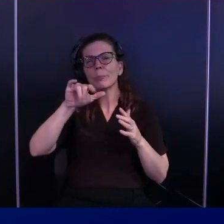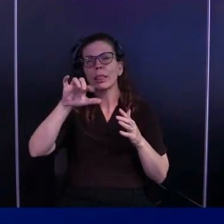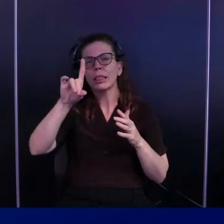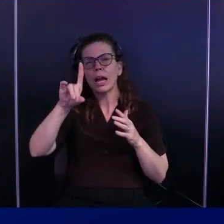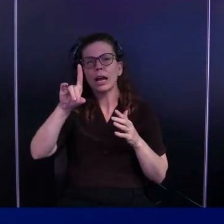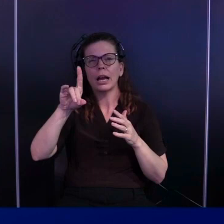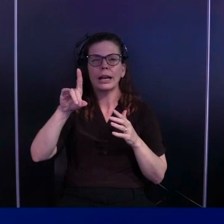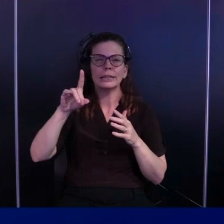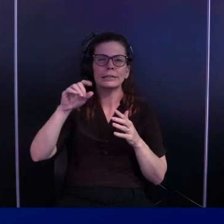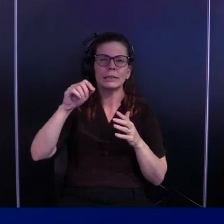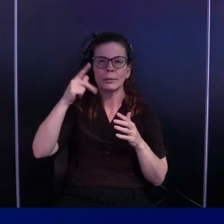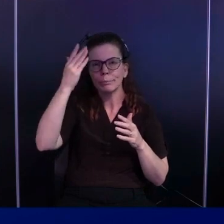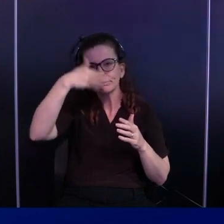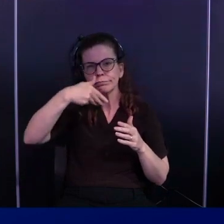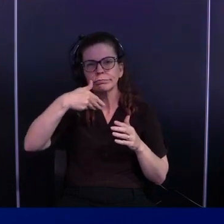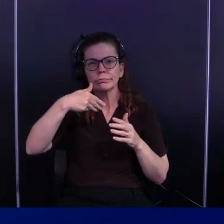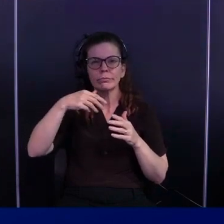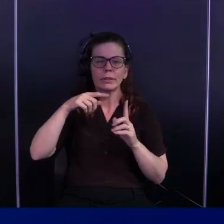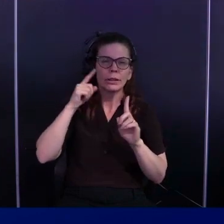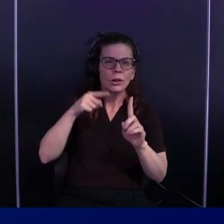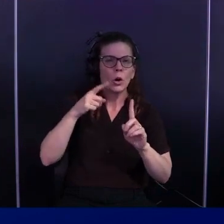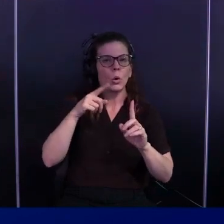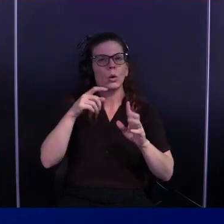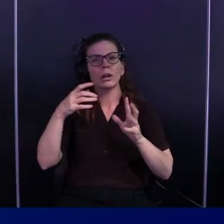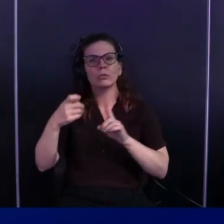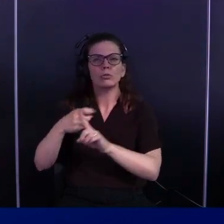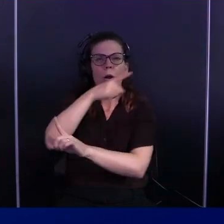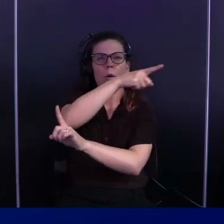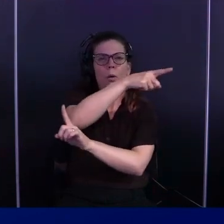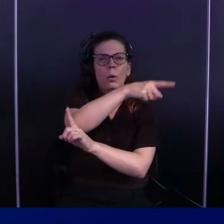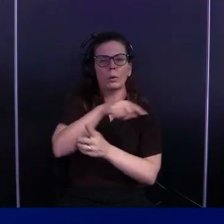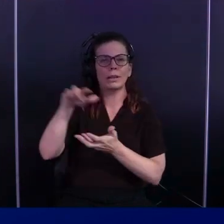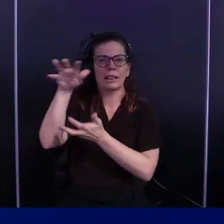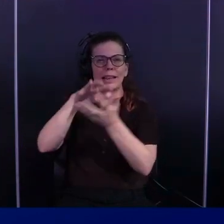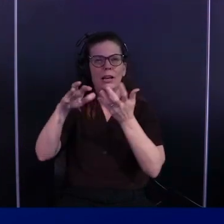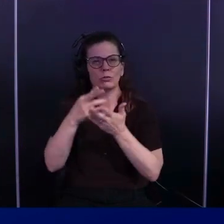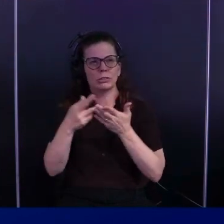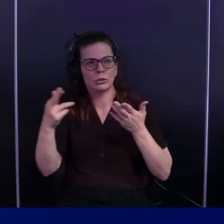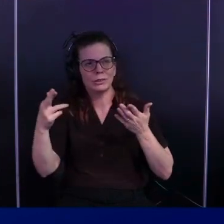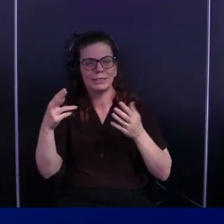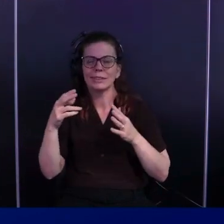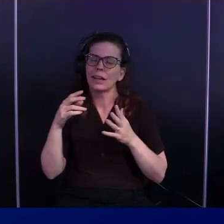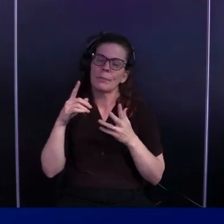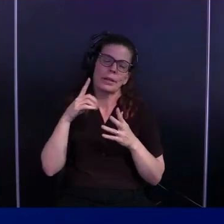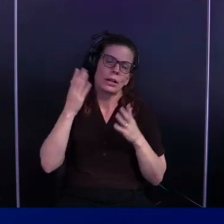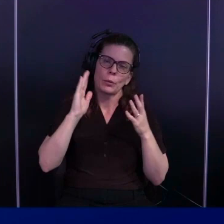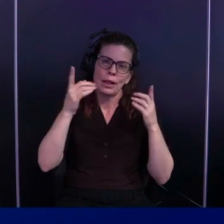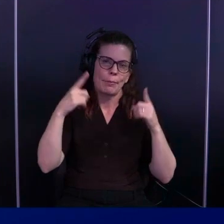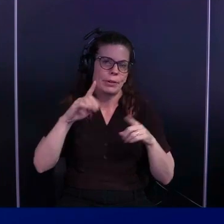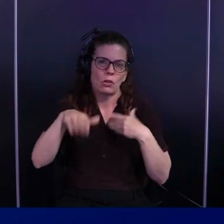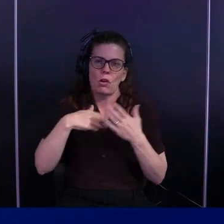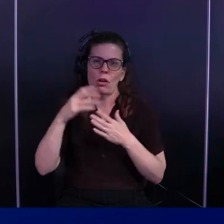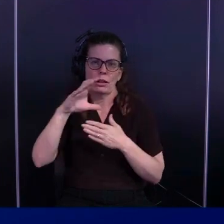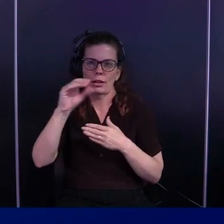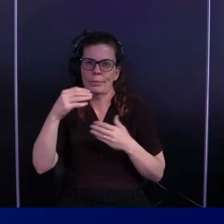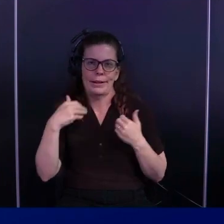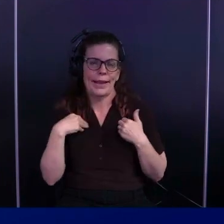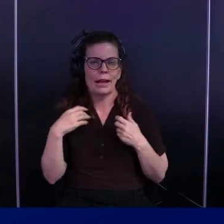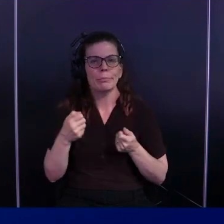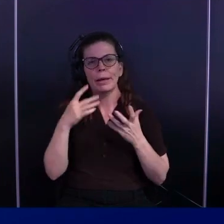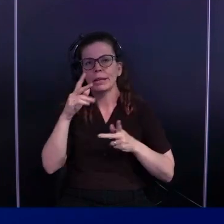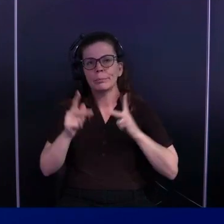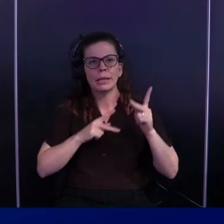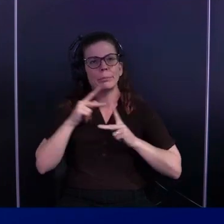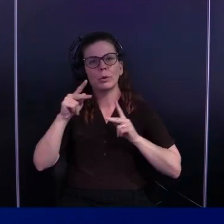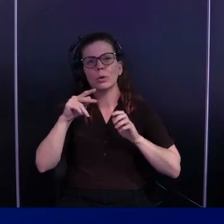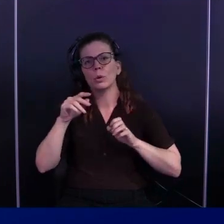these rogue or kind of sprawl of cloud resources that you, like, I mean, it's inevitable. Every company has. Many people experiment. They spin up